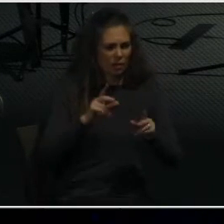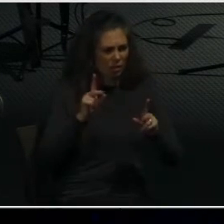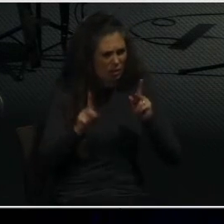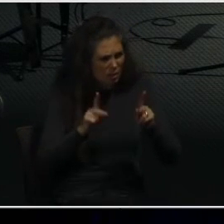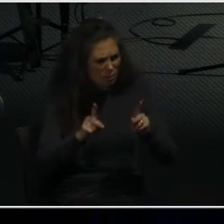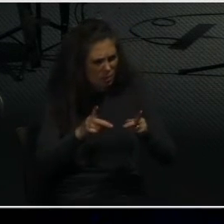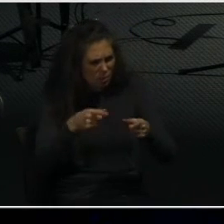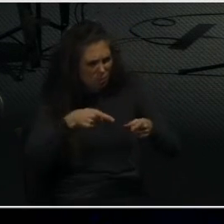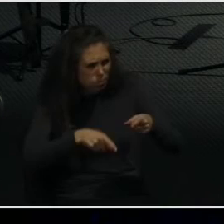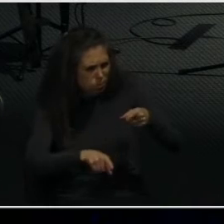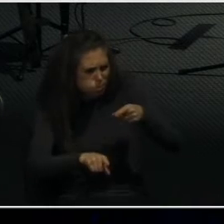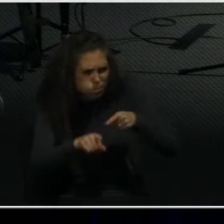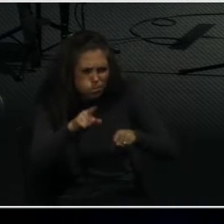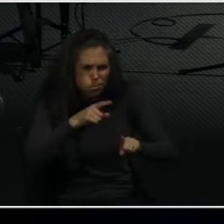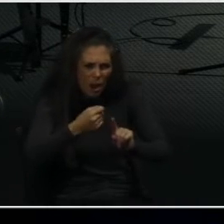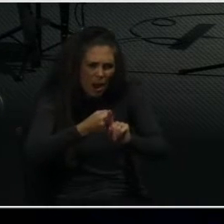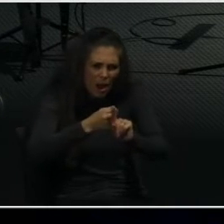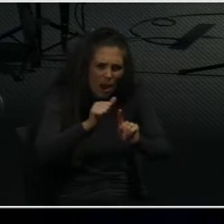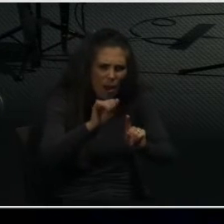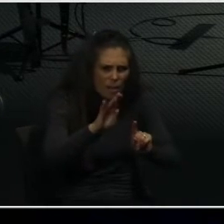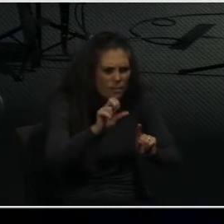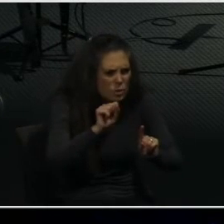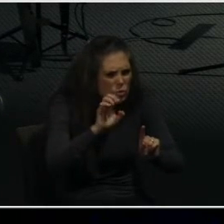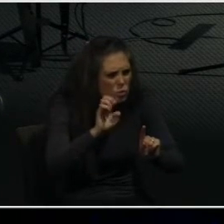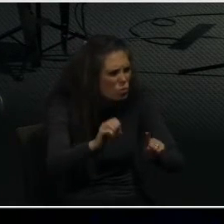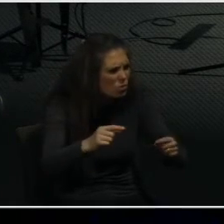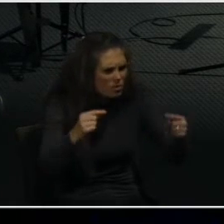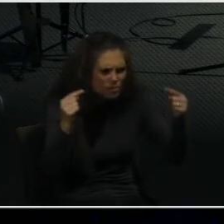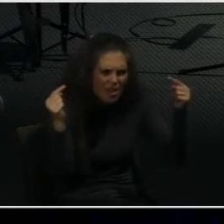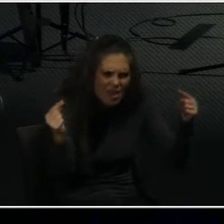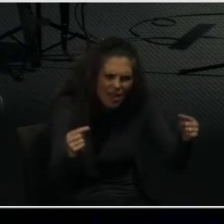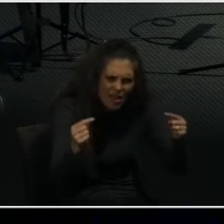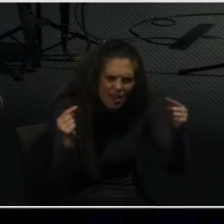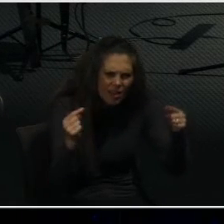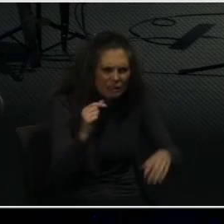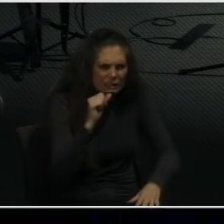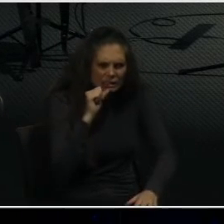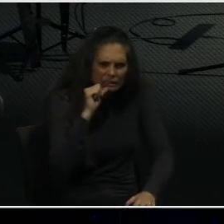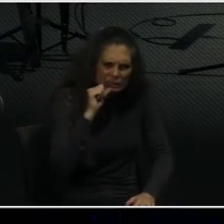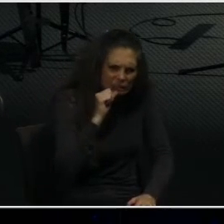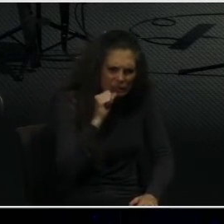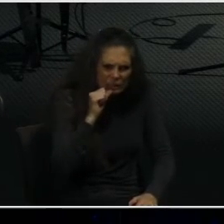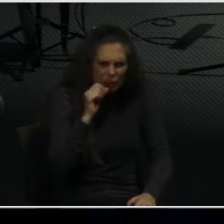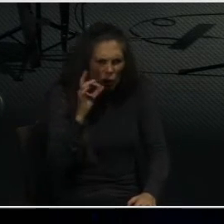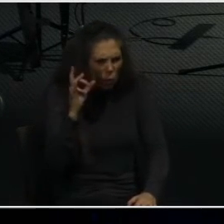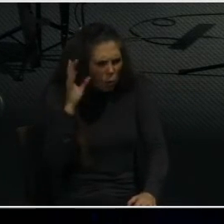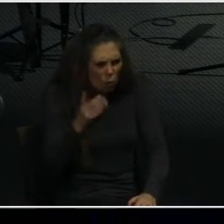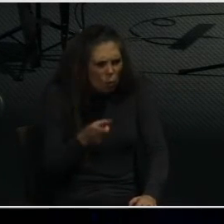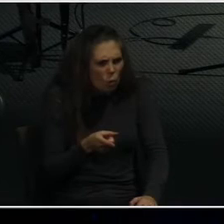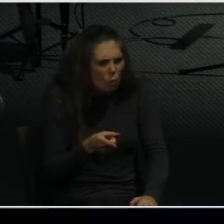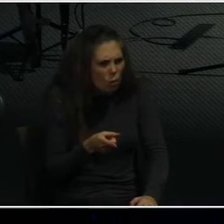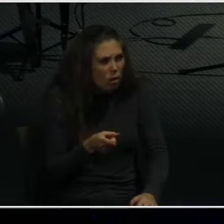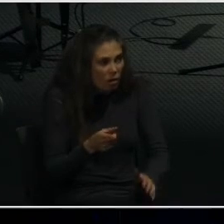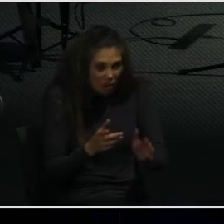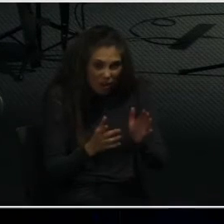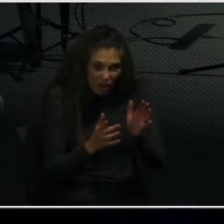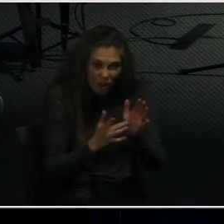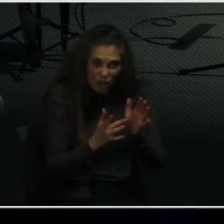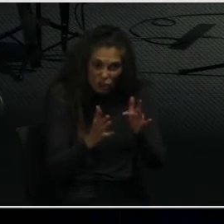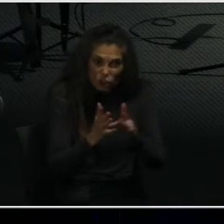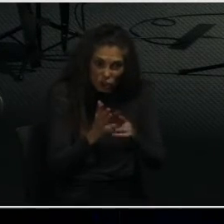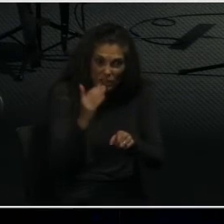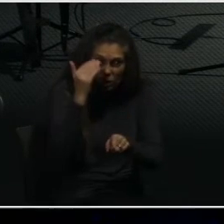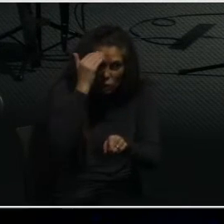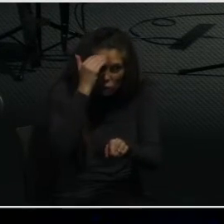and emotional abuse through his trials. He experienced excruciating pain going to the cross and on the cross. I mean, Jesus